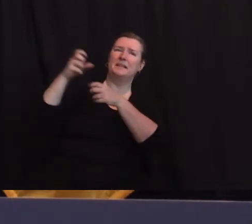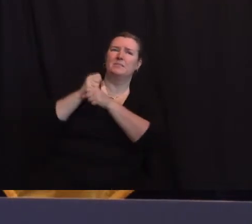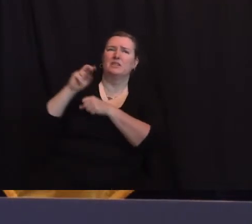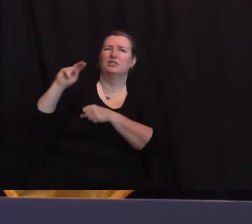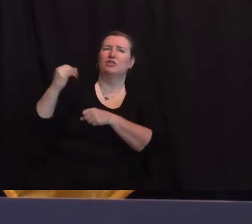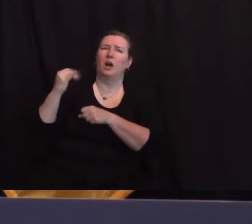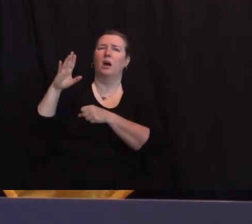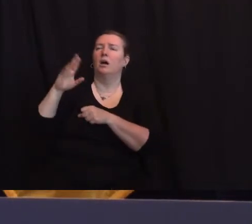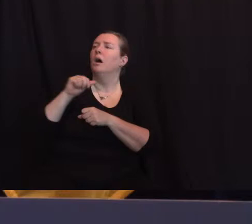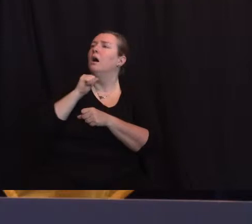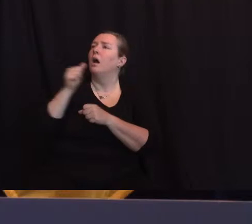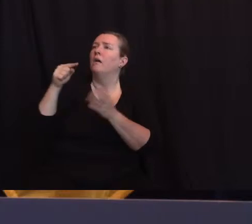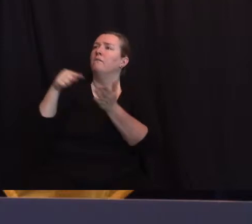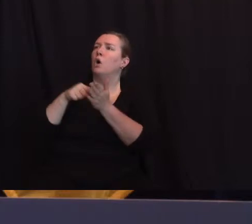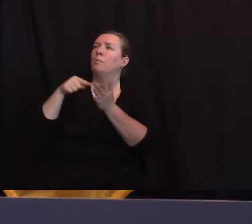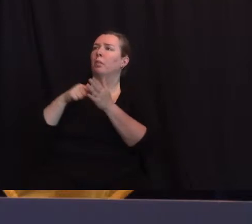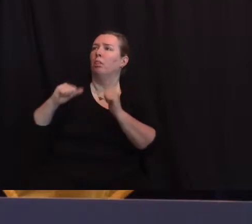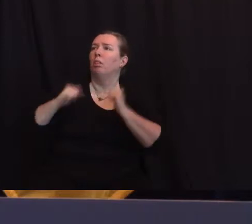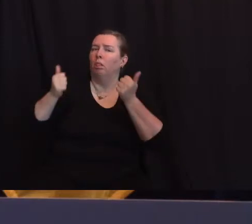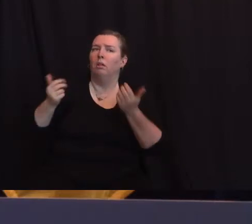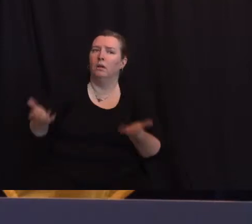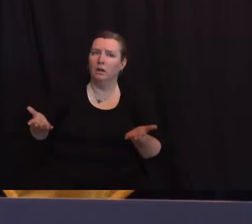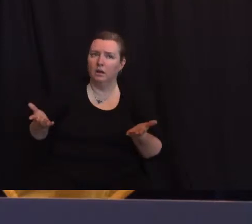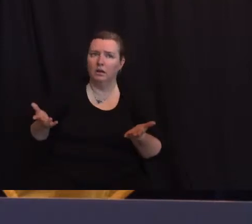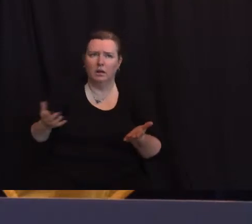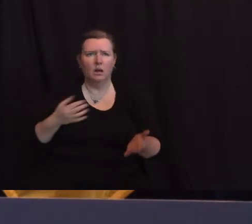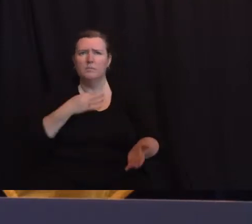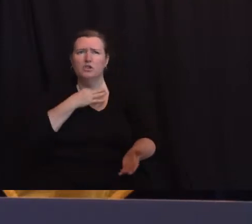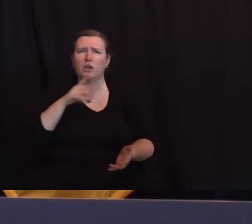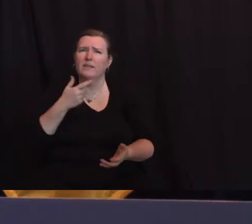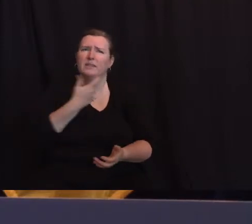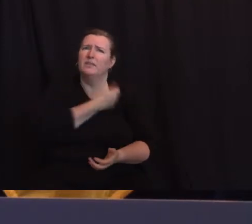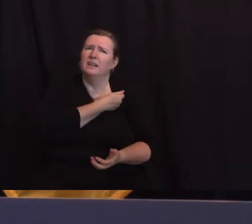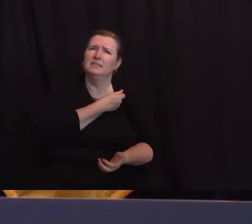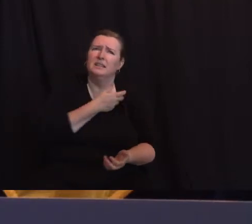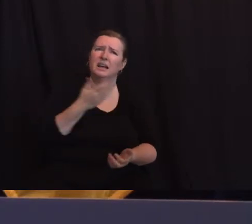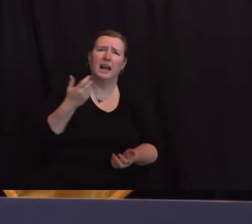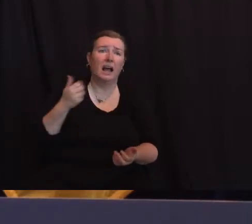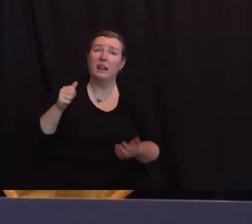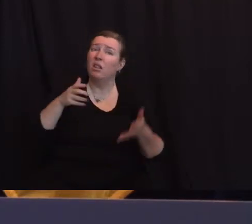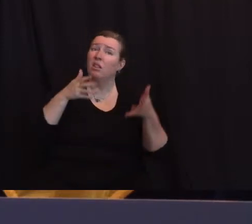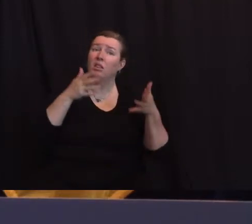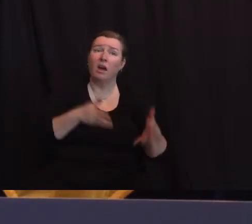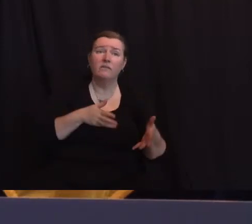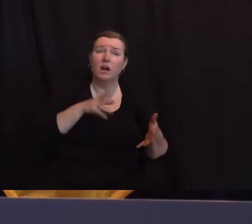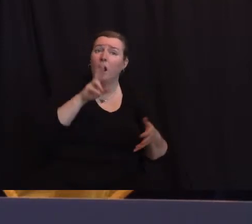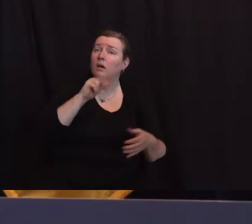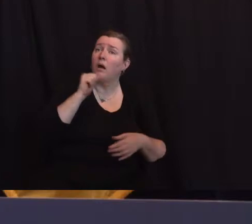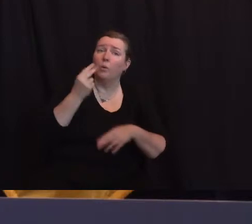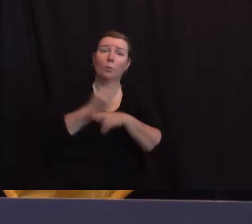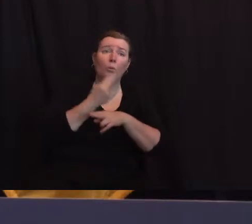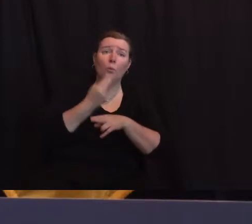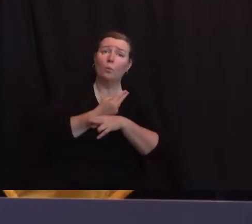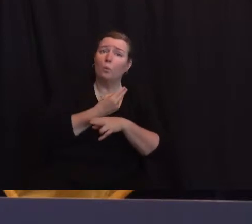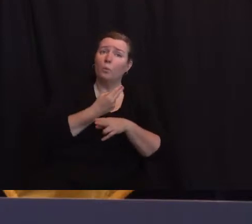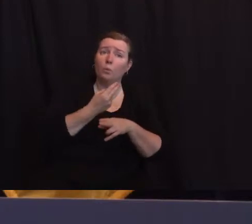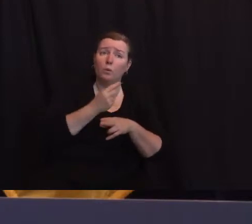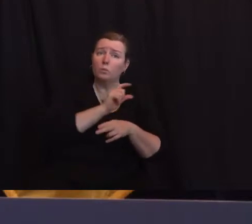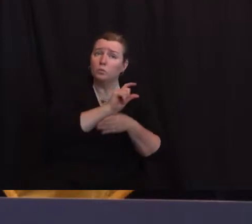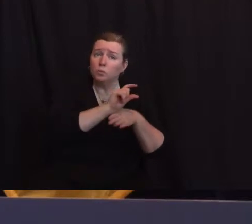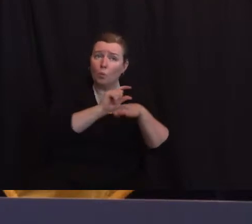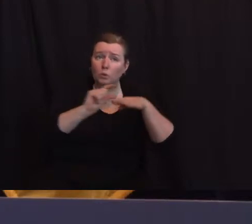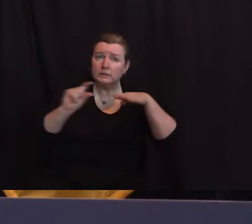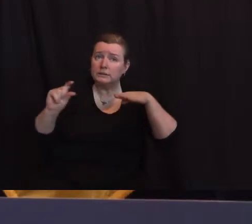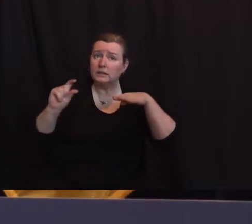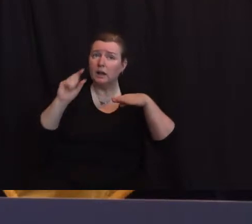I'm curious, on the vaccine, are there any unused doses sitting on shelves? I think the Biden administration is getting ready to